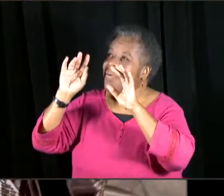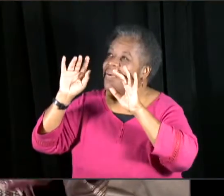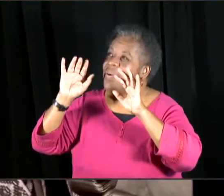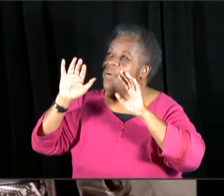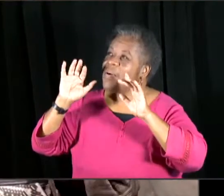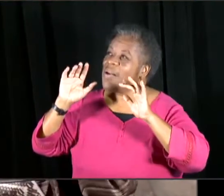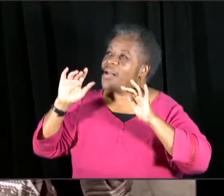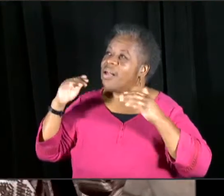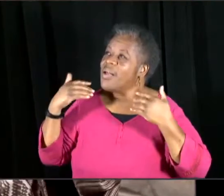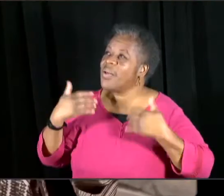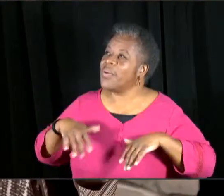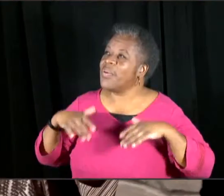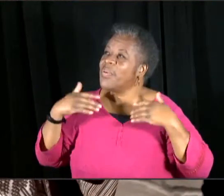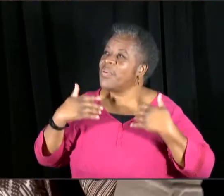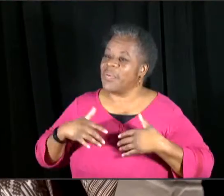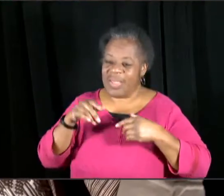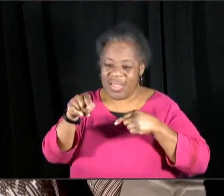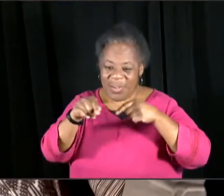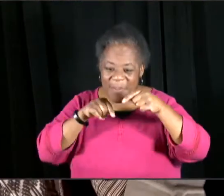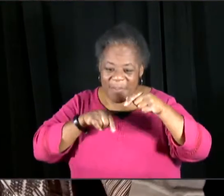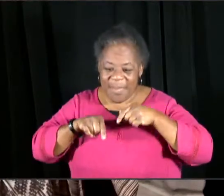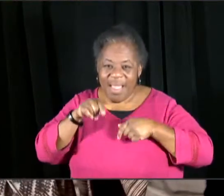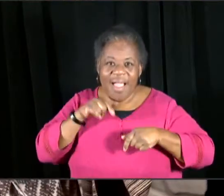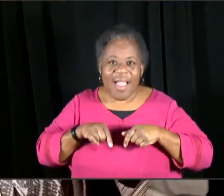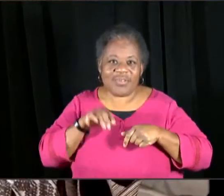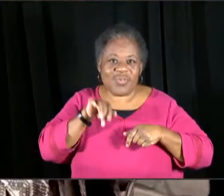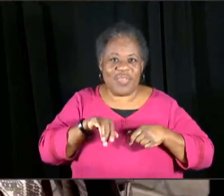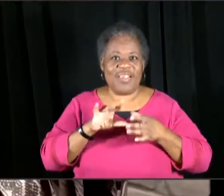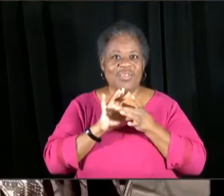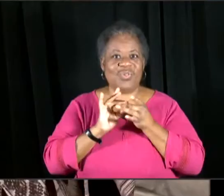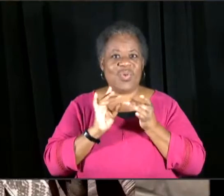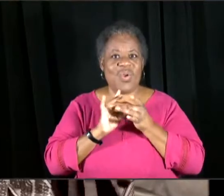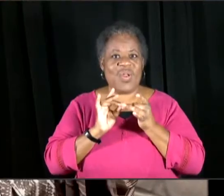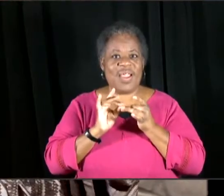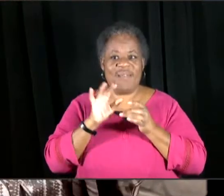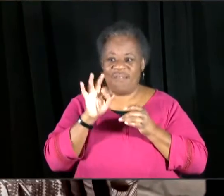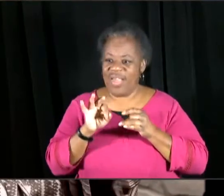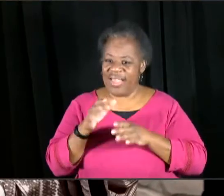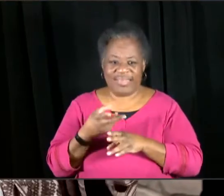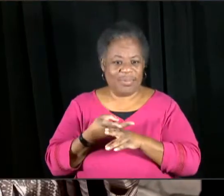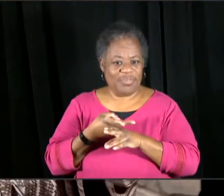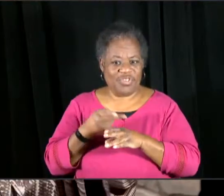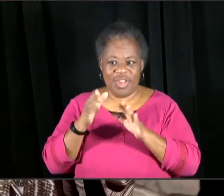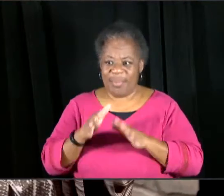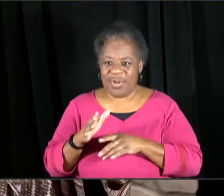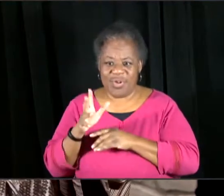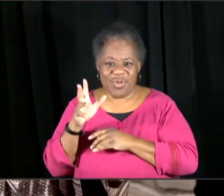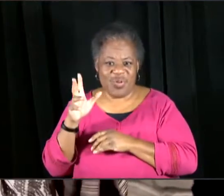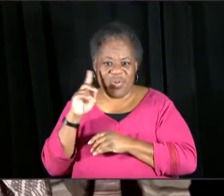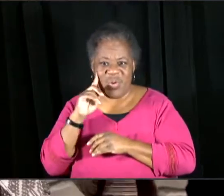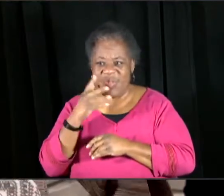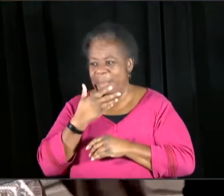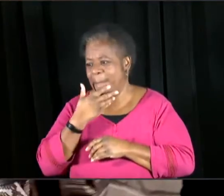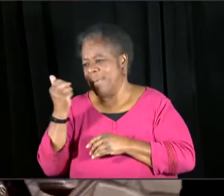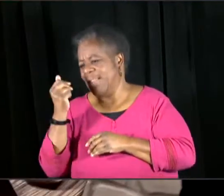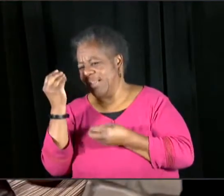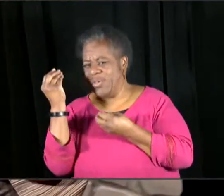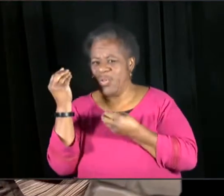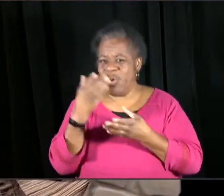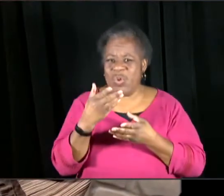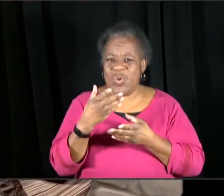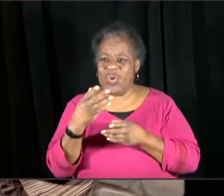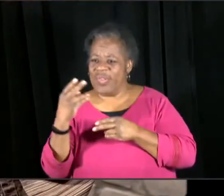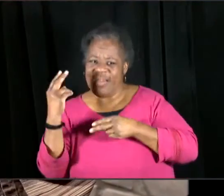Bring yourself back to this story. Find some shepherds who have just heard the best news of their lives and